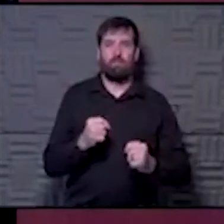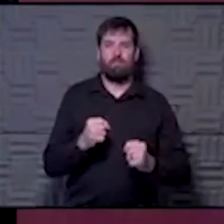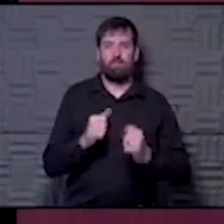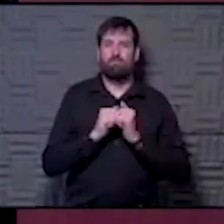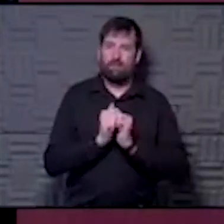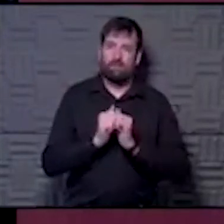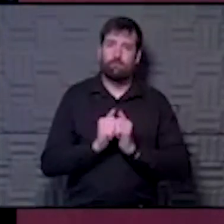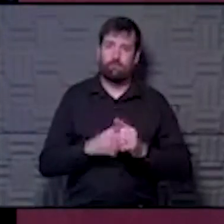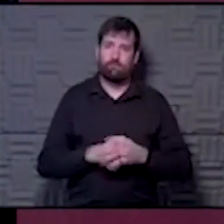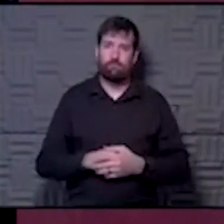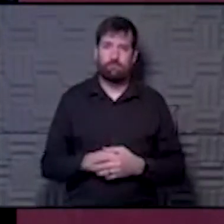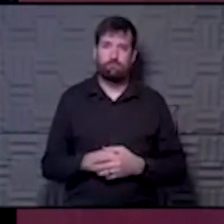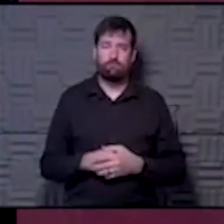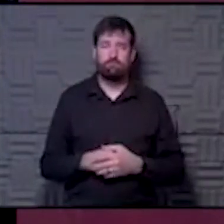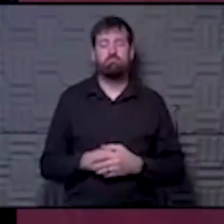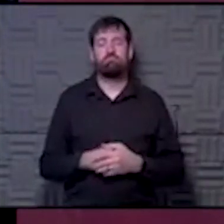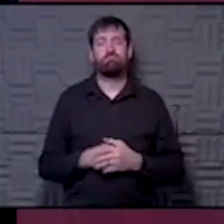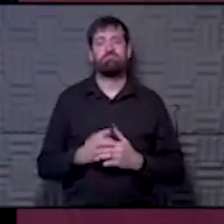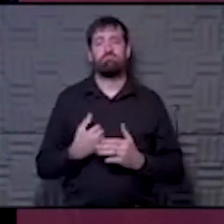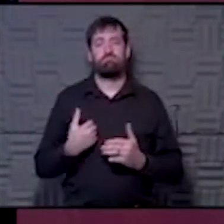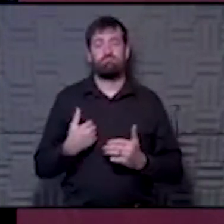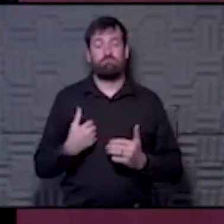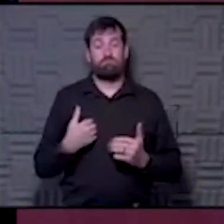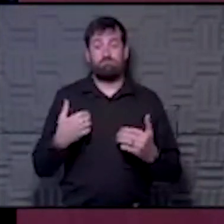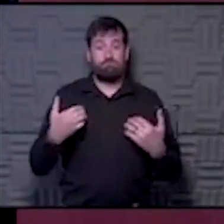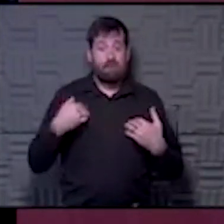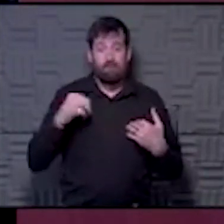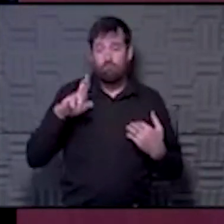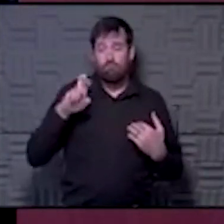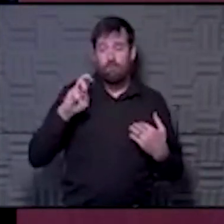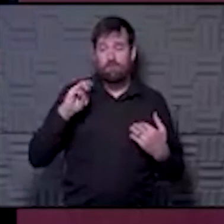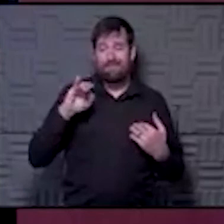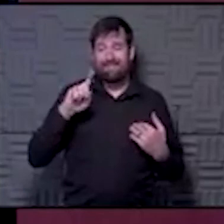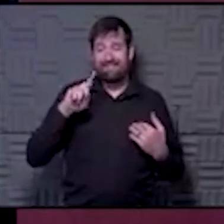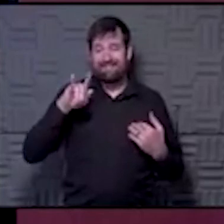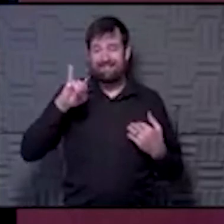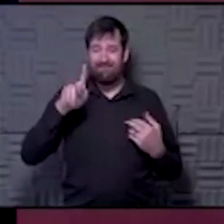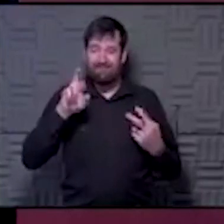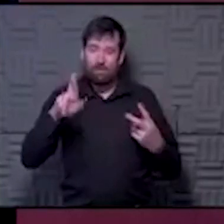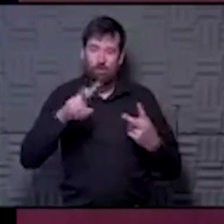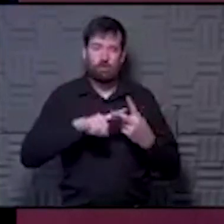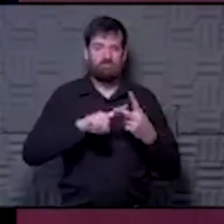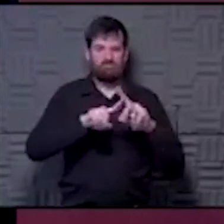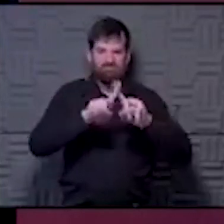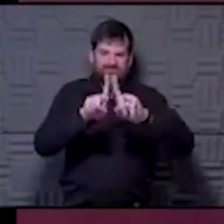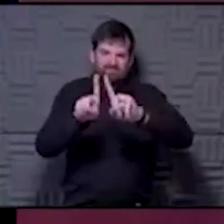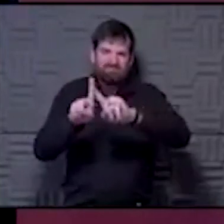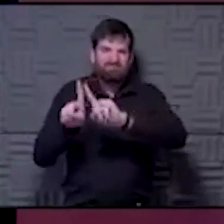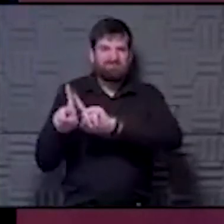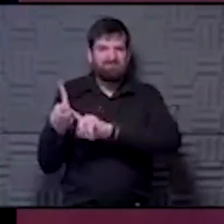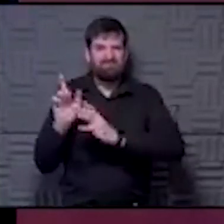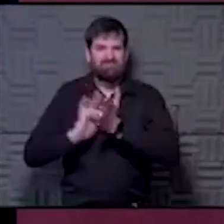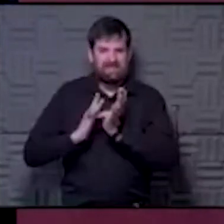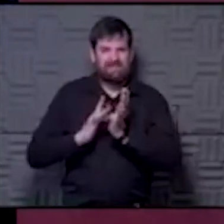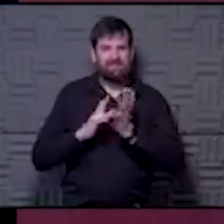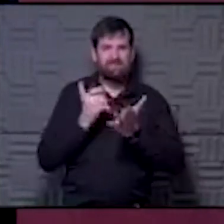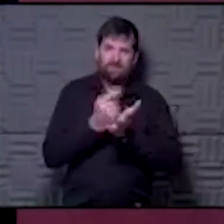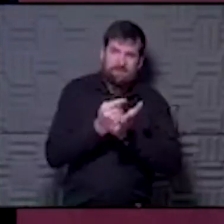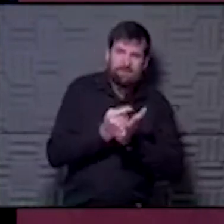together. You know, we've got remdesivir, we have anticoagulation, Decadron, and now we've